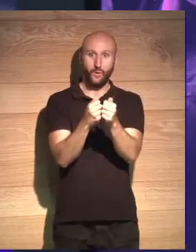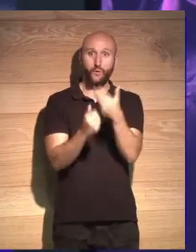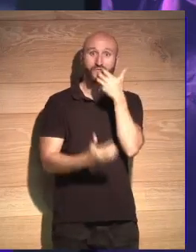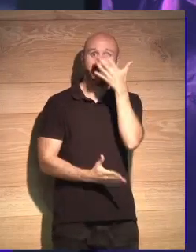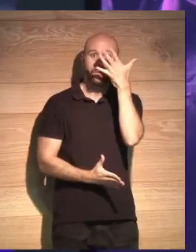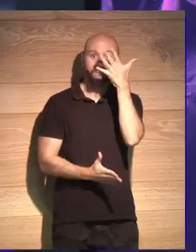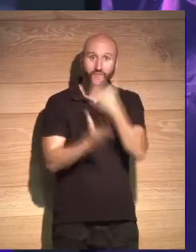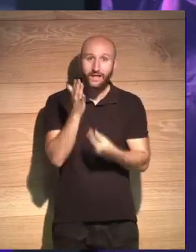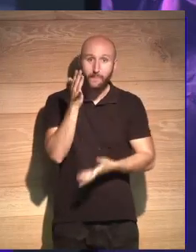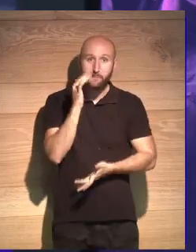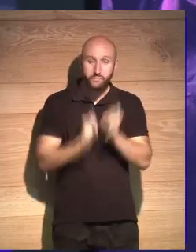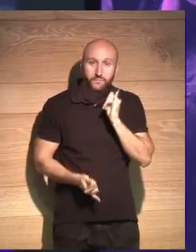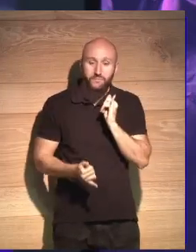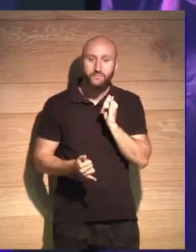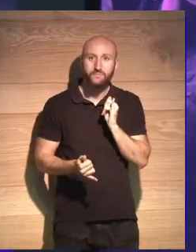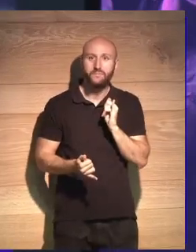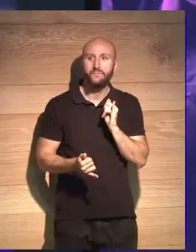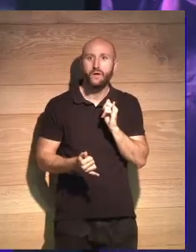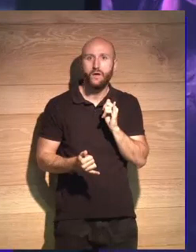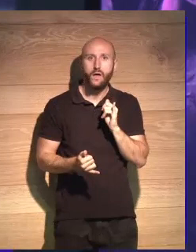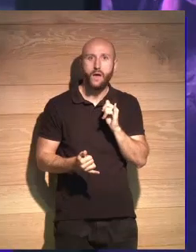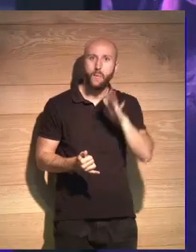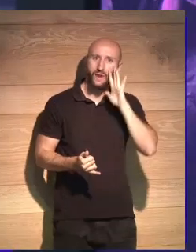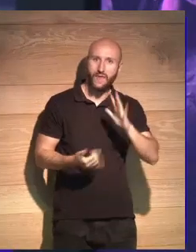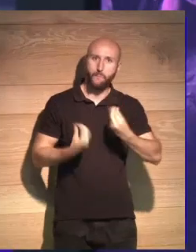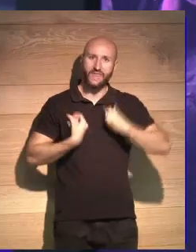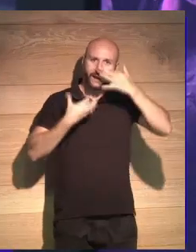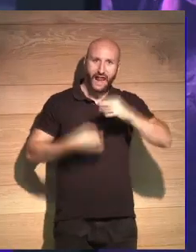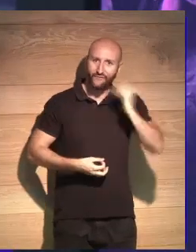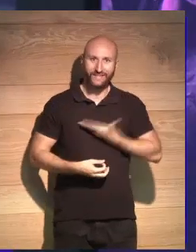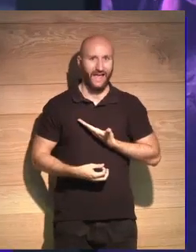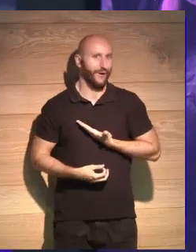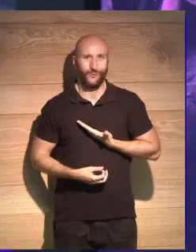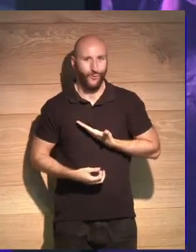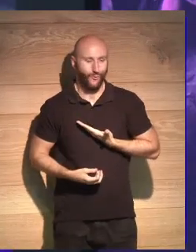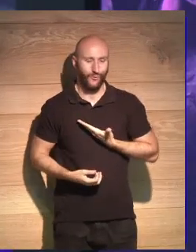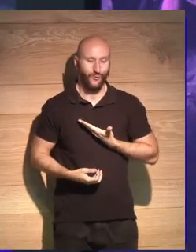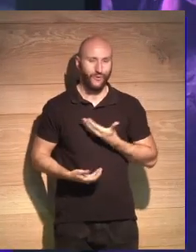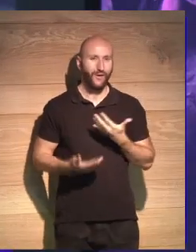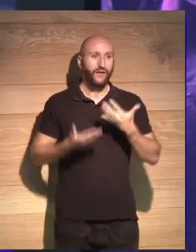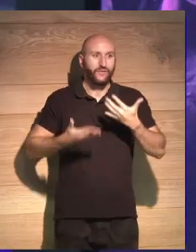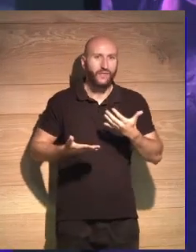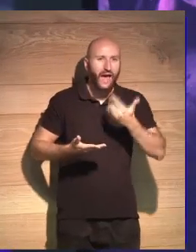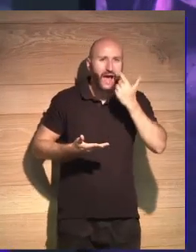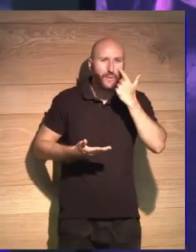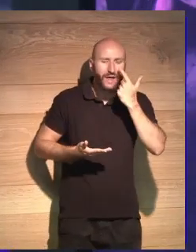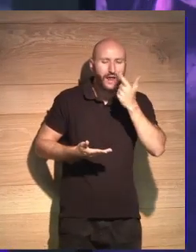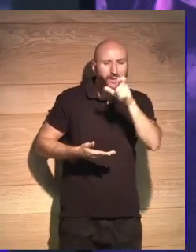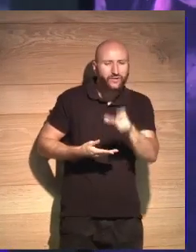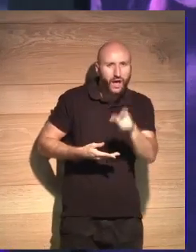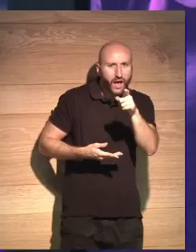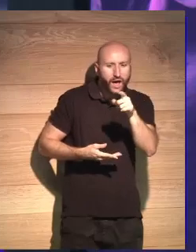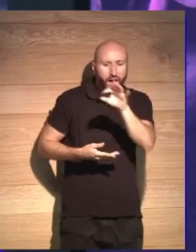in. So, as Aroa has said, if you fail in the video games, there are no consequences on the real world.